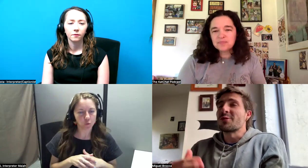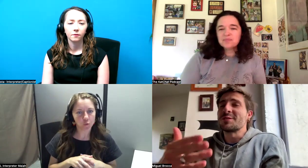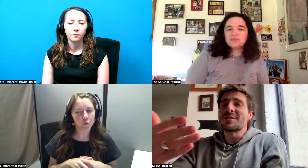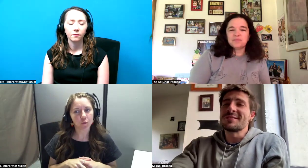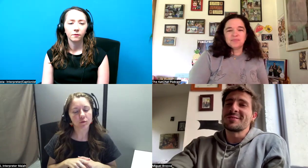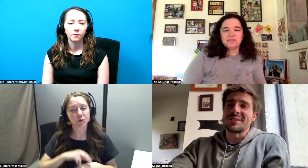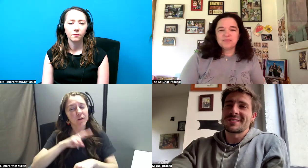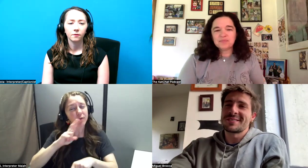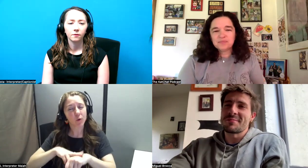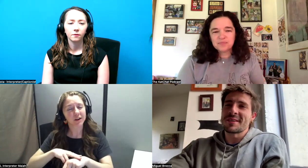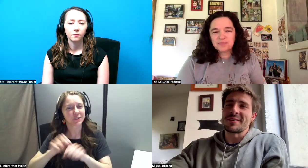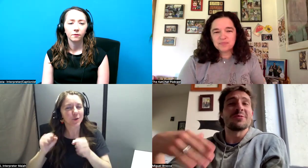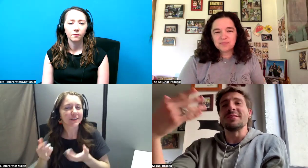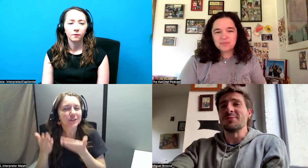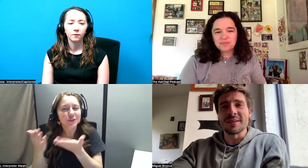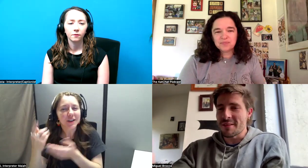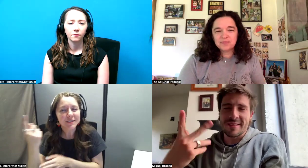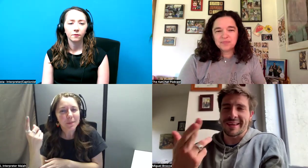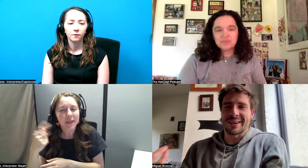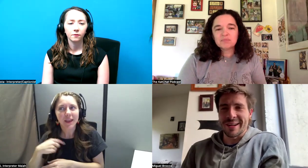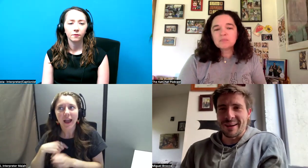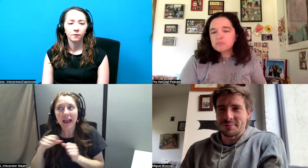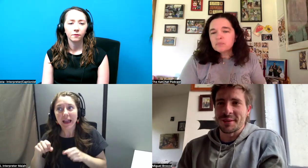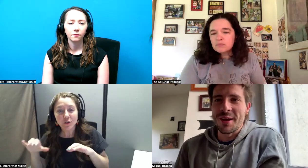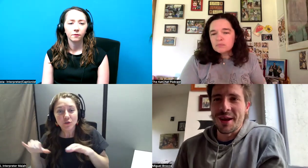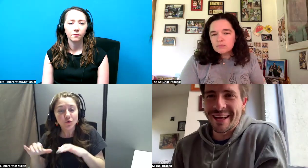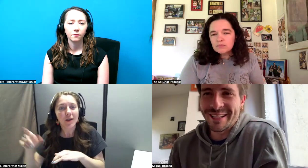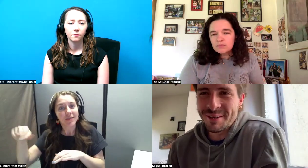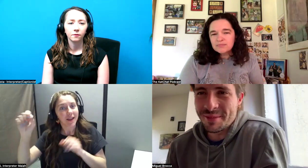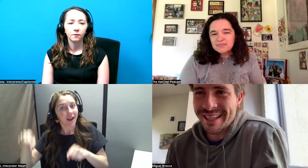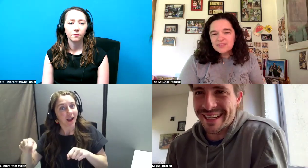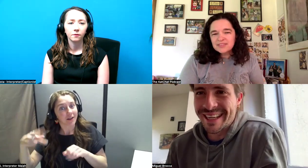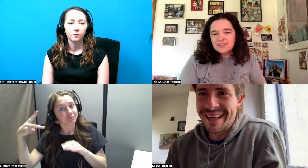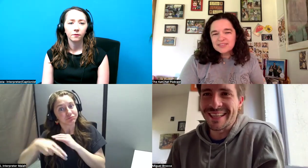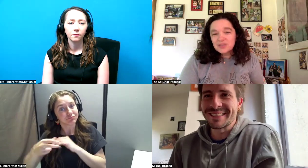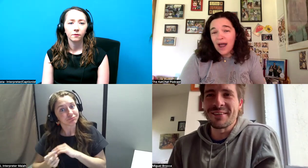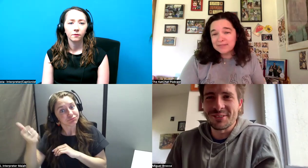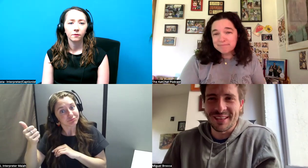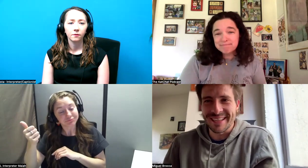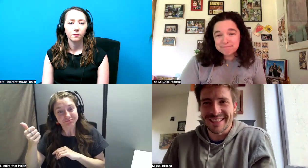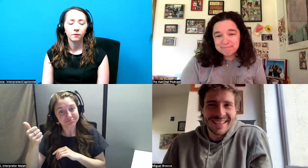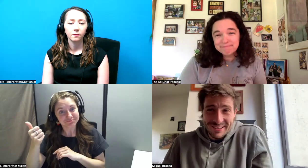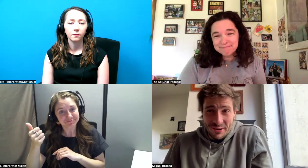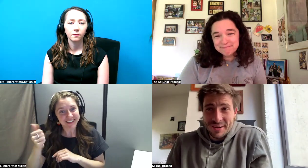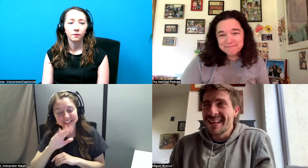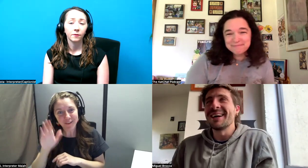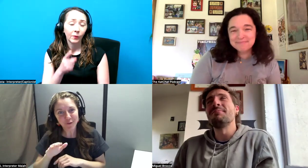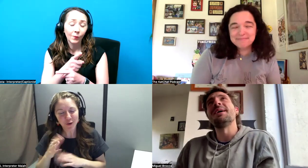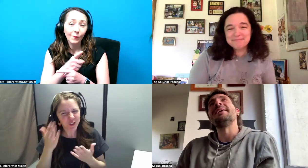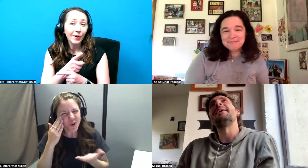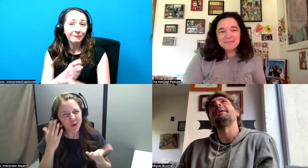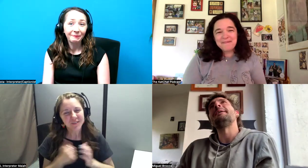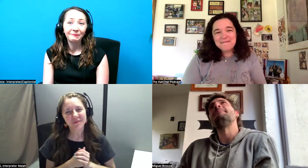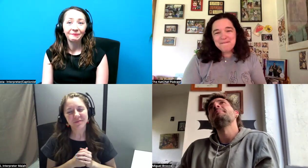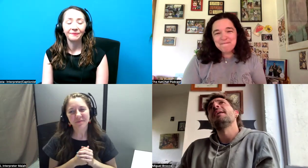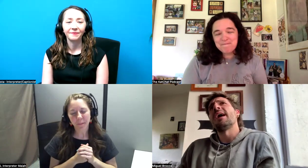And of course, you can suggest something and you can do it, and then they can cut it out. Meaning it's Right. never like you know.